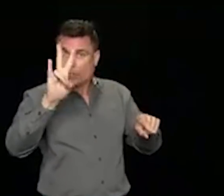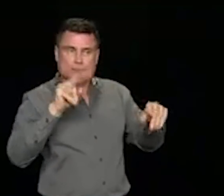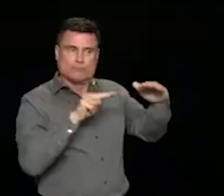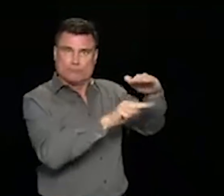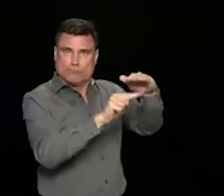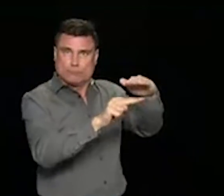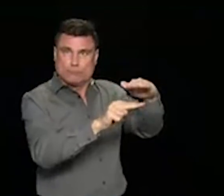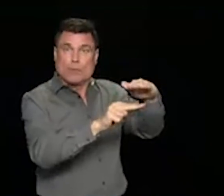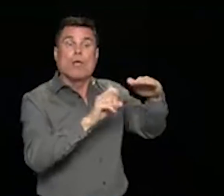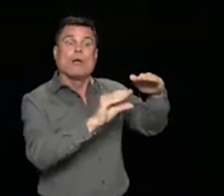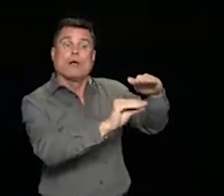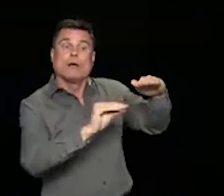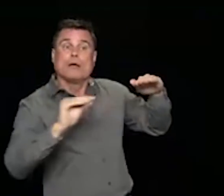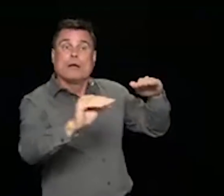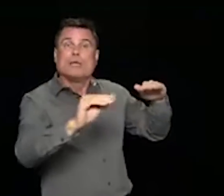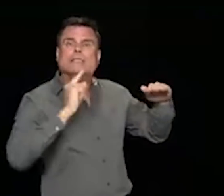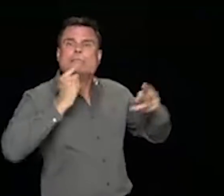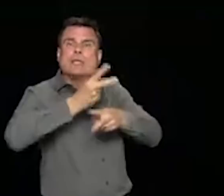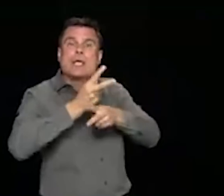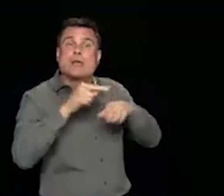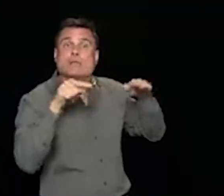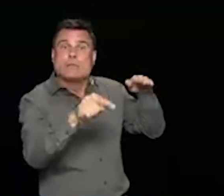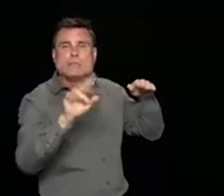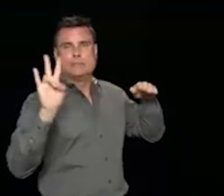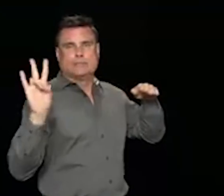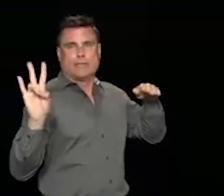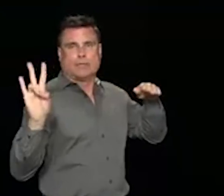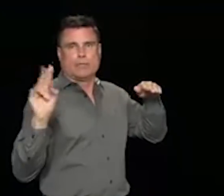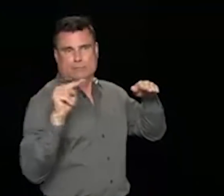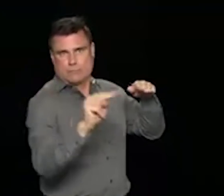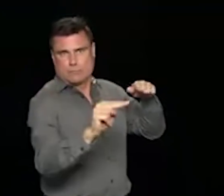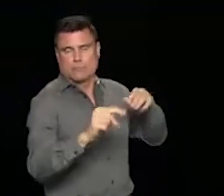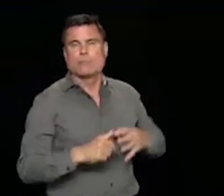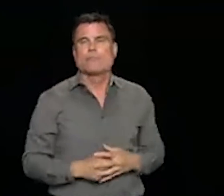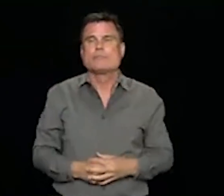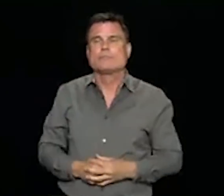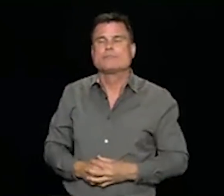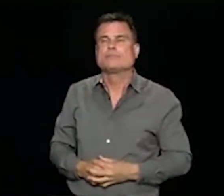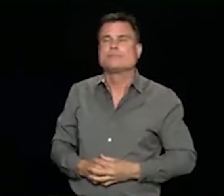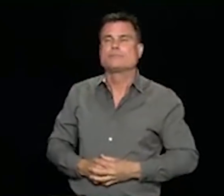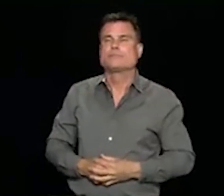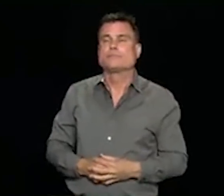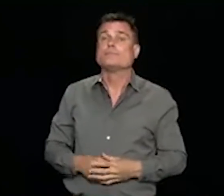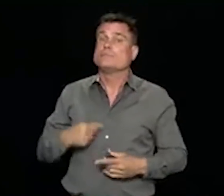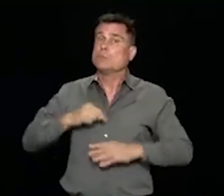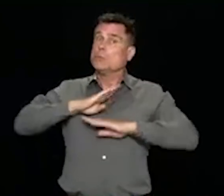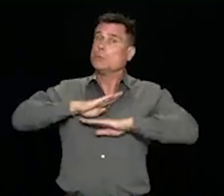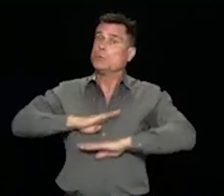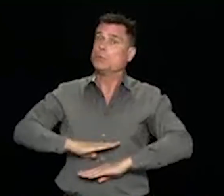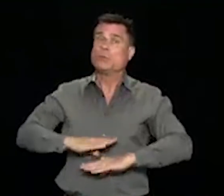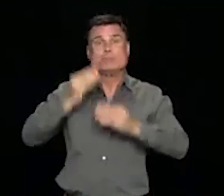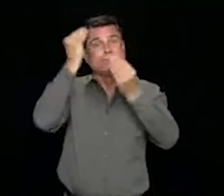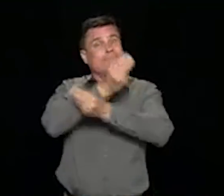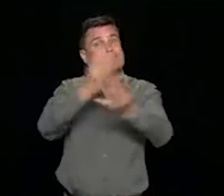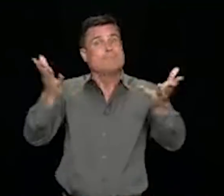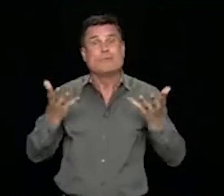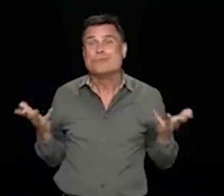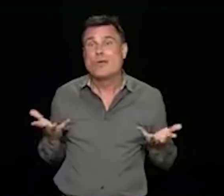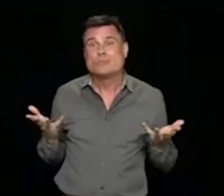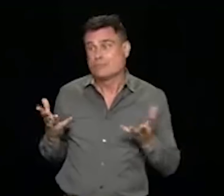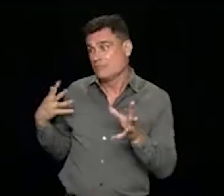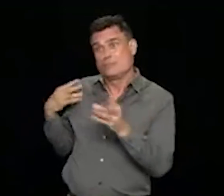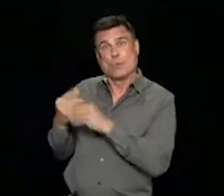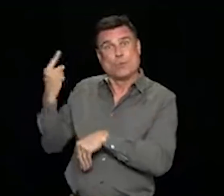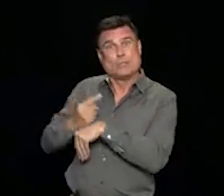ICU. And I'm extremely pleased that today, for the first time in a while, we've had no new deaths from COVID-19 in